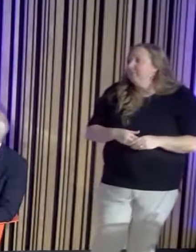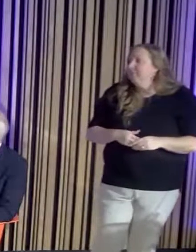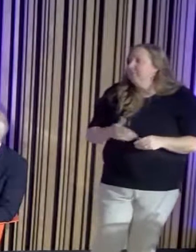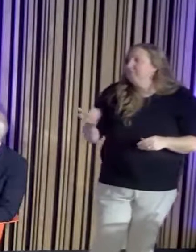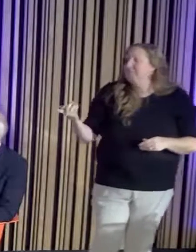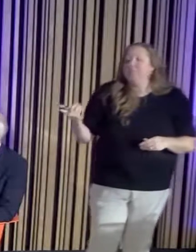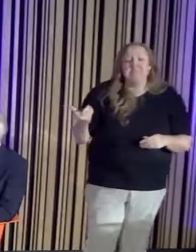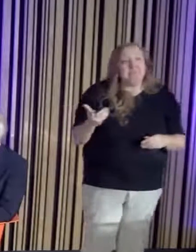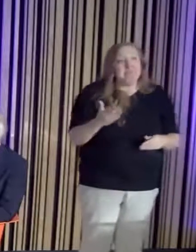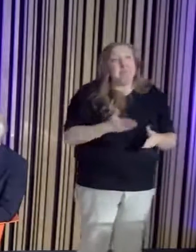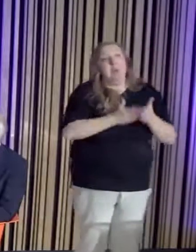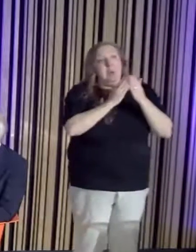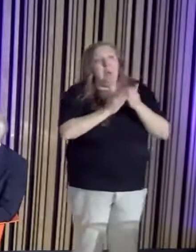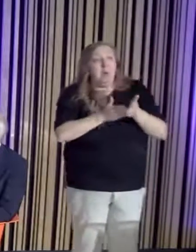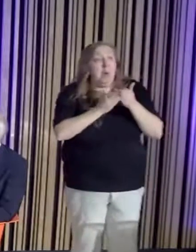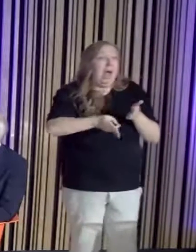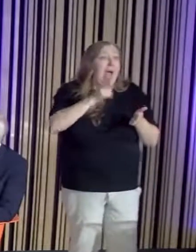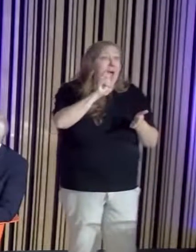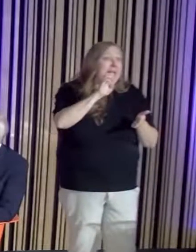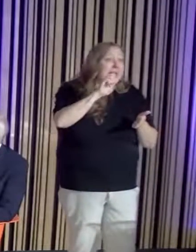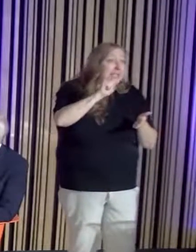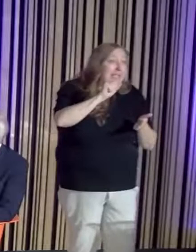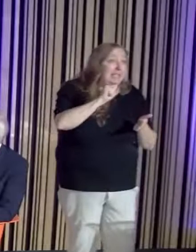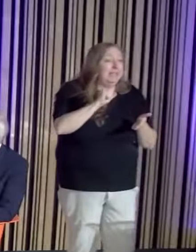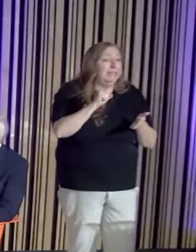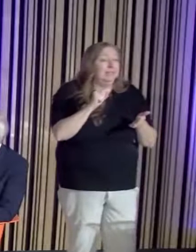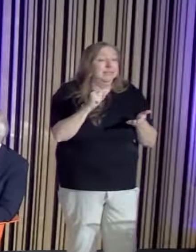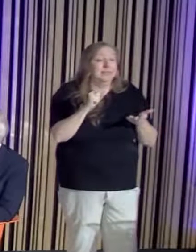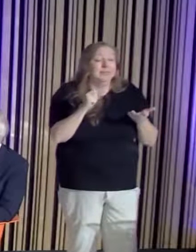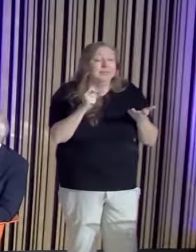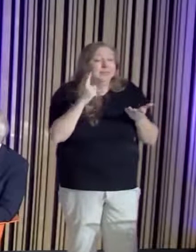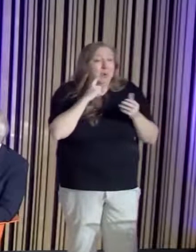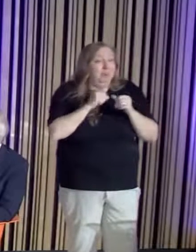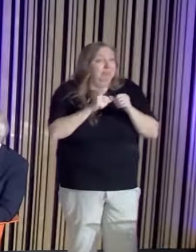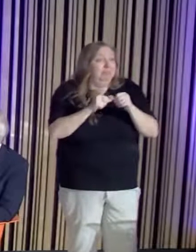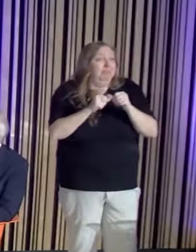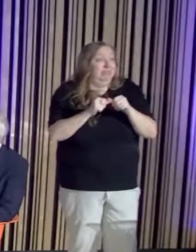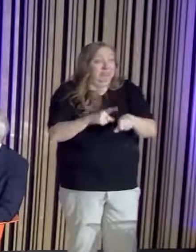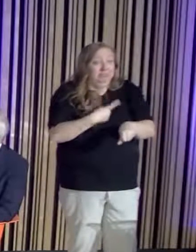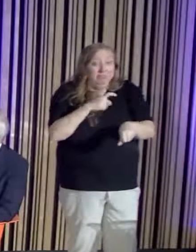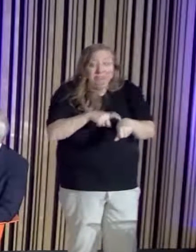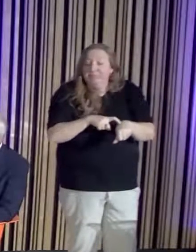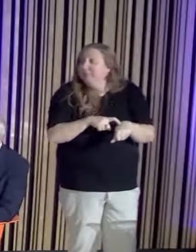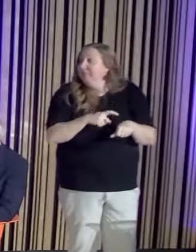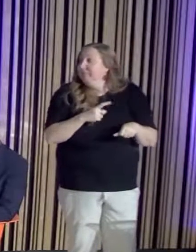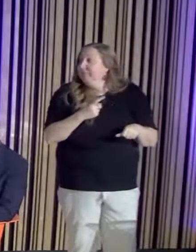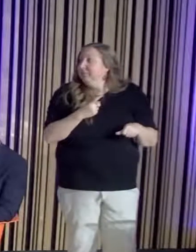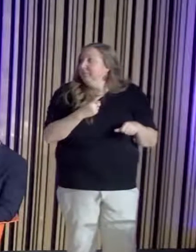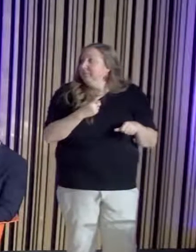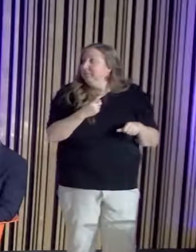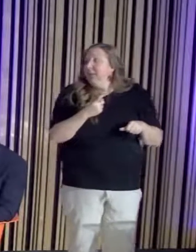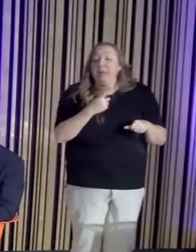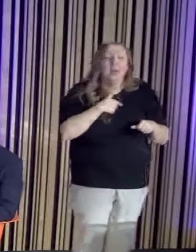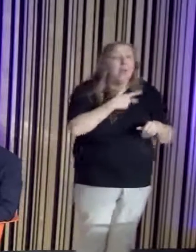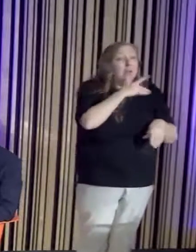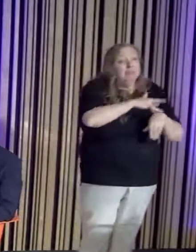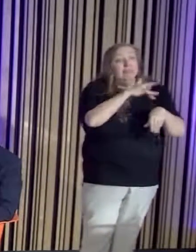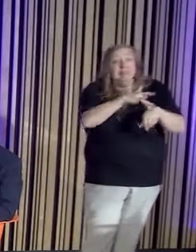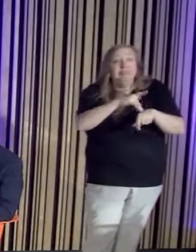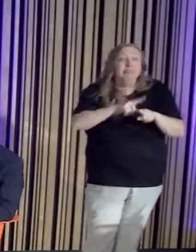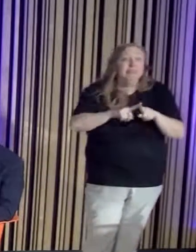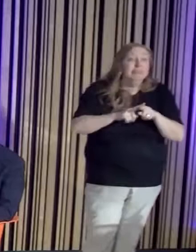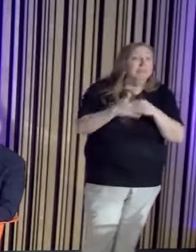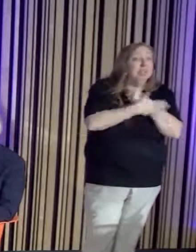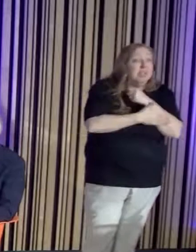seas, it costs a lot of money and it's sort of so hard because going in all these countries, you need the permits that